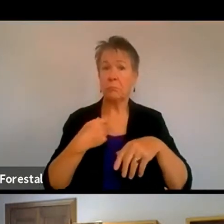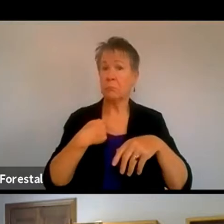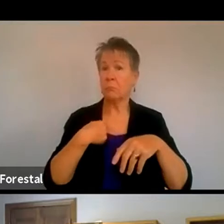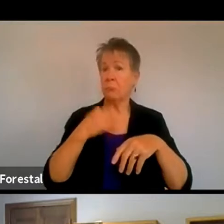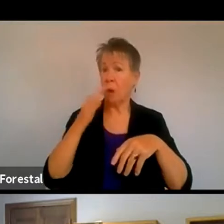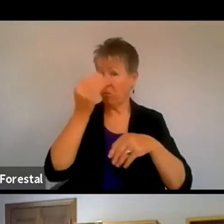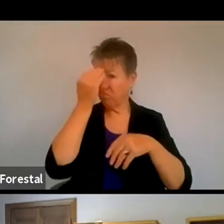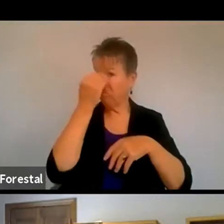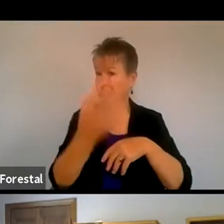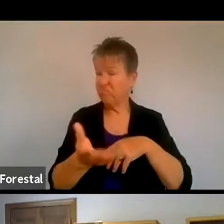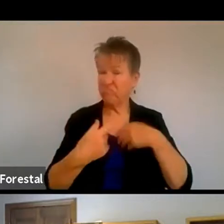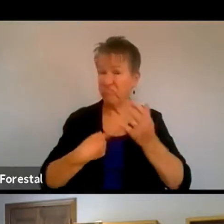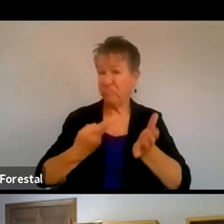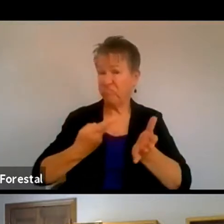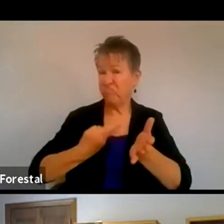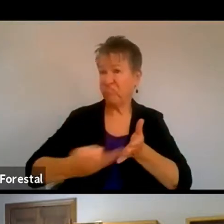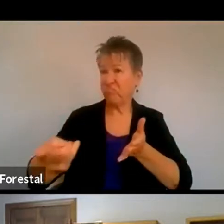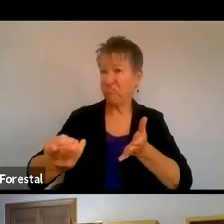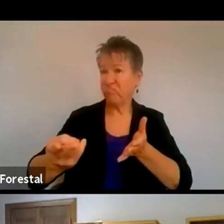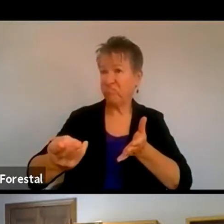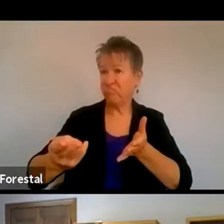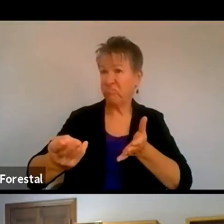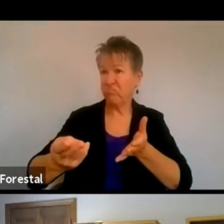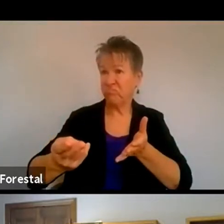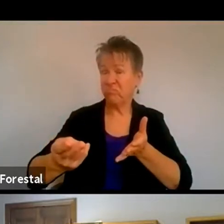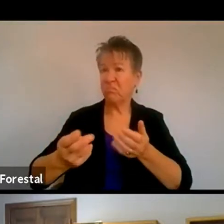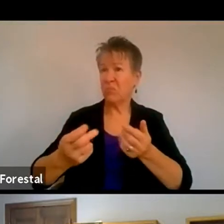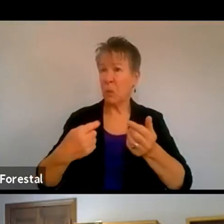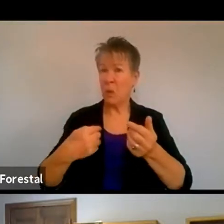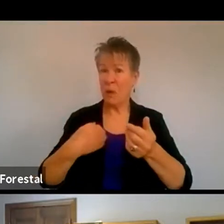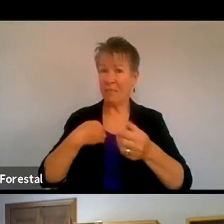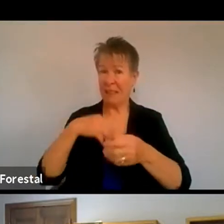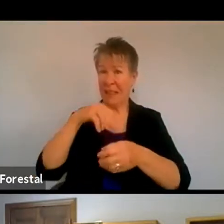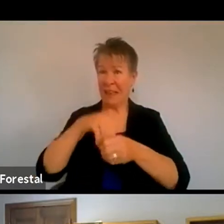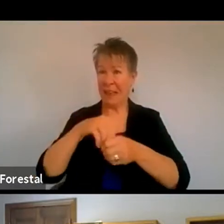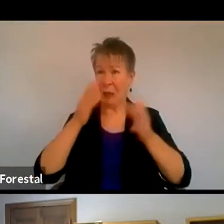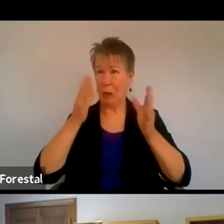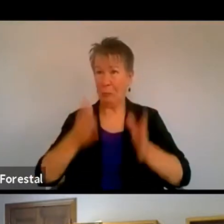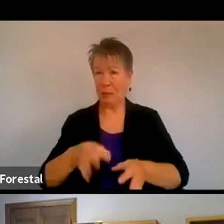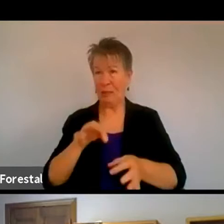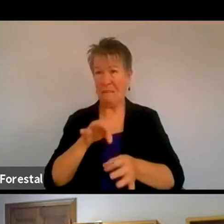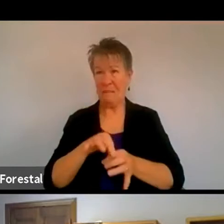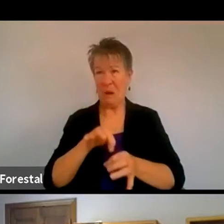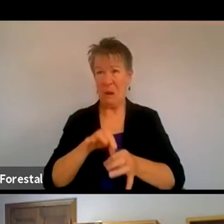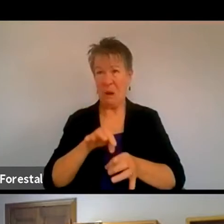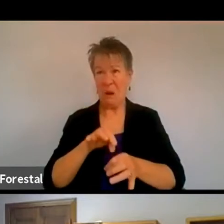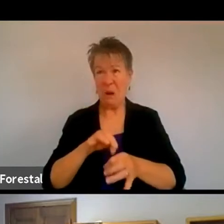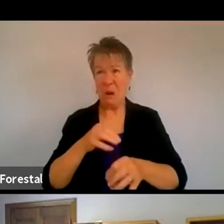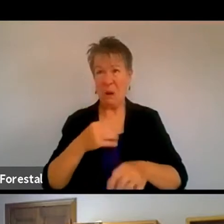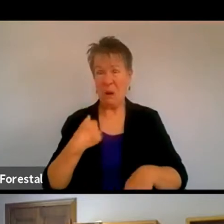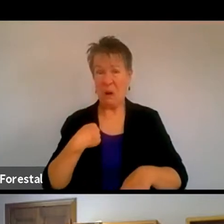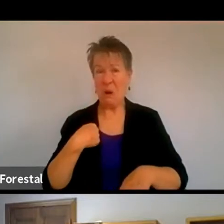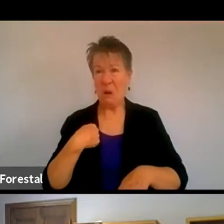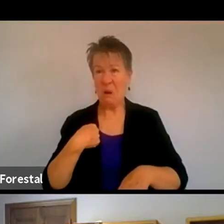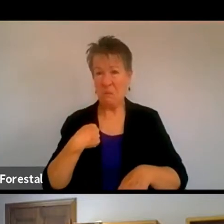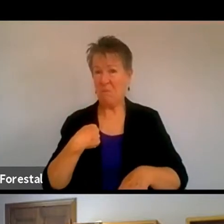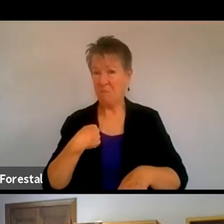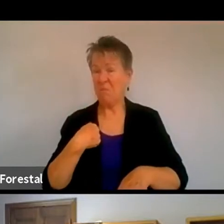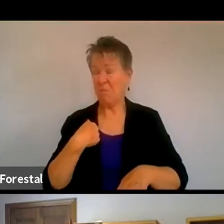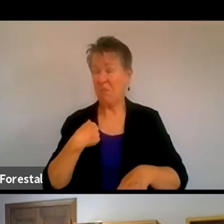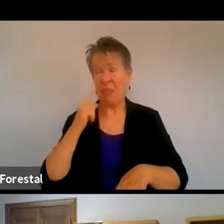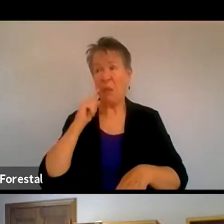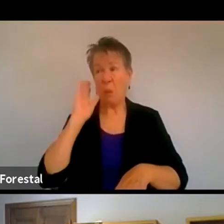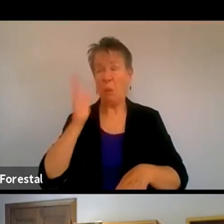on November 3rd, which again, I think we're full speed ahead to do that, but to do it responsibly. I'm just thanking my